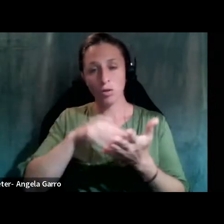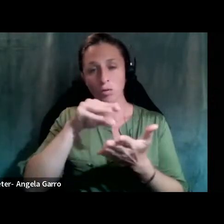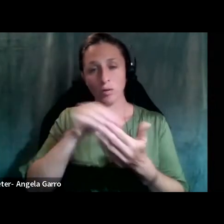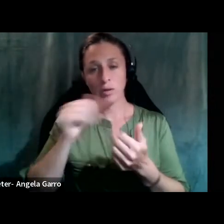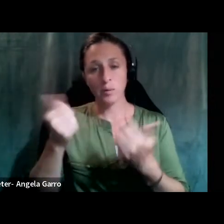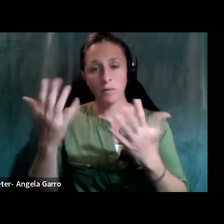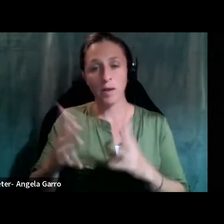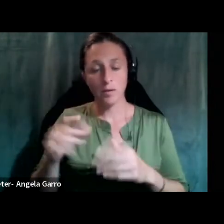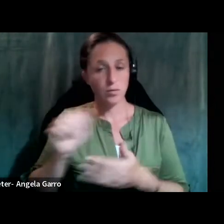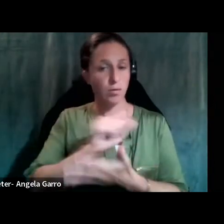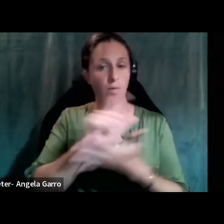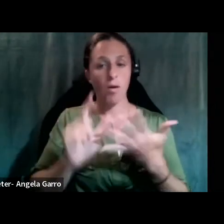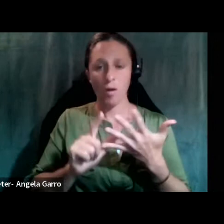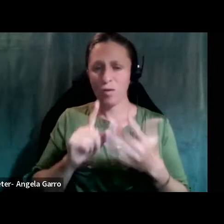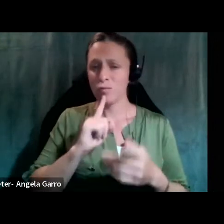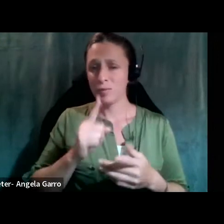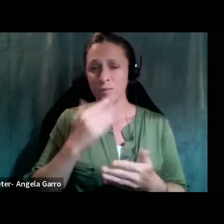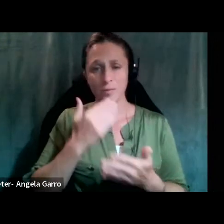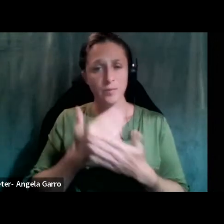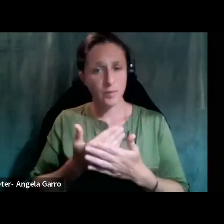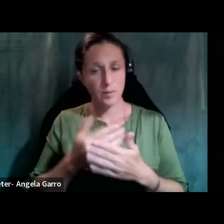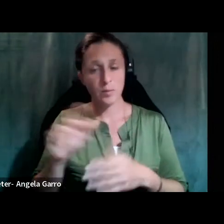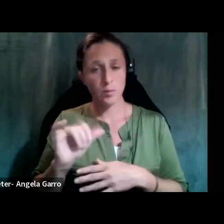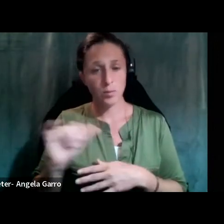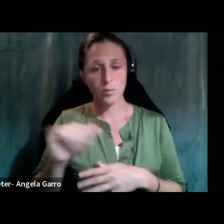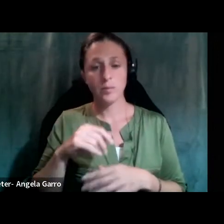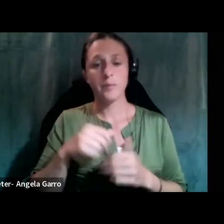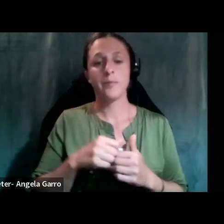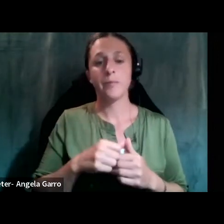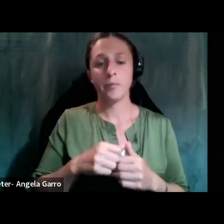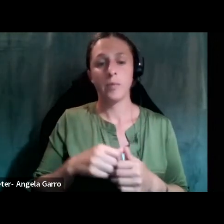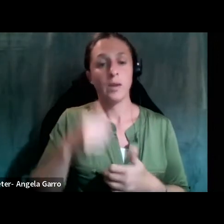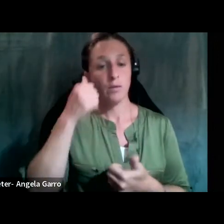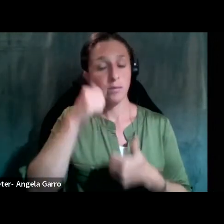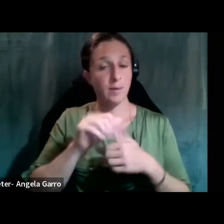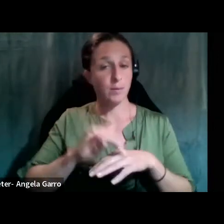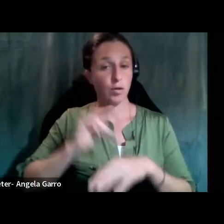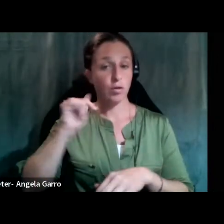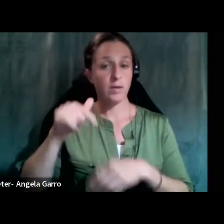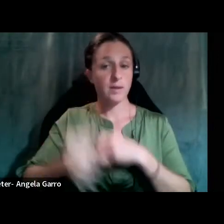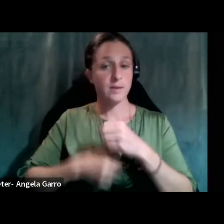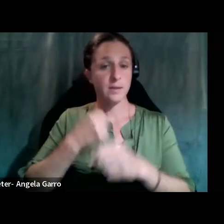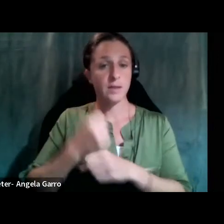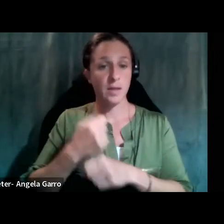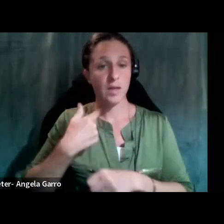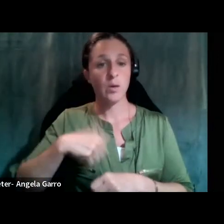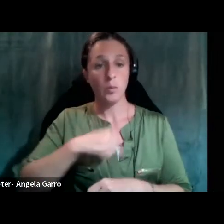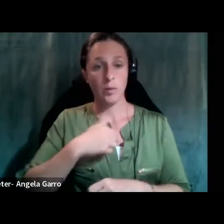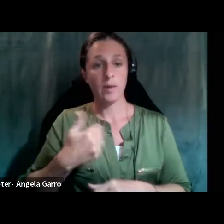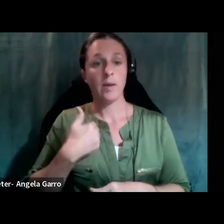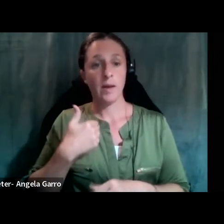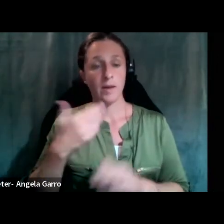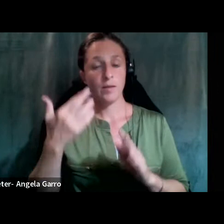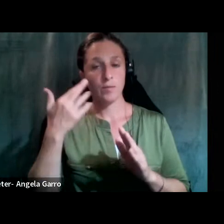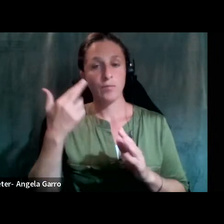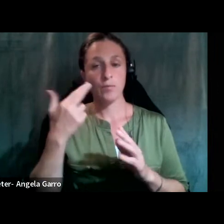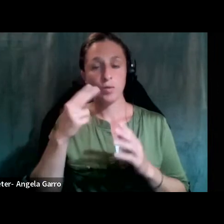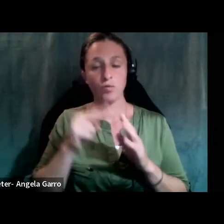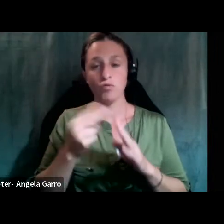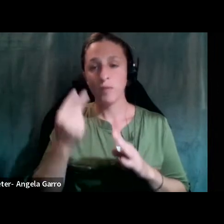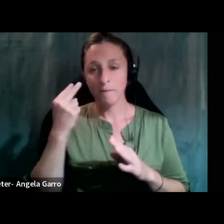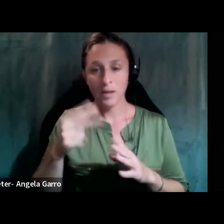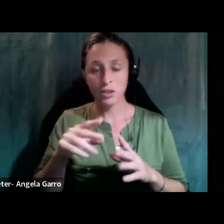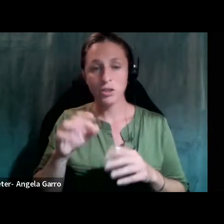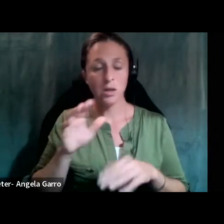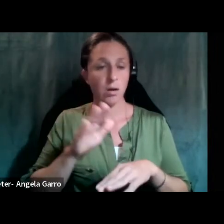all of those have been very favorable. If you remember from earlier this year when we've had kind of the reflection on professional development, all of those have been